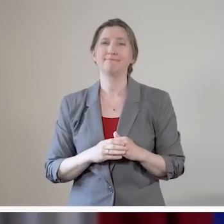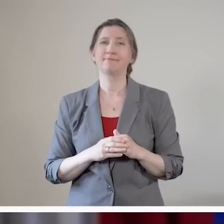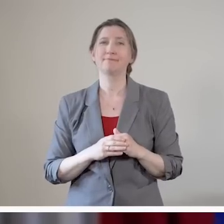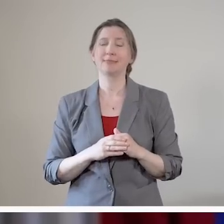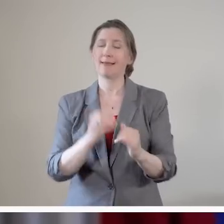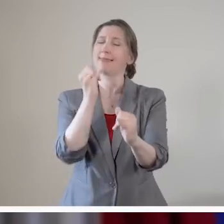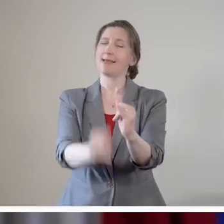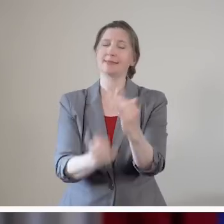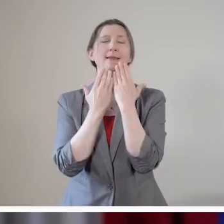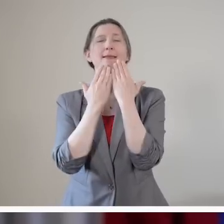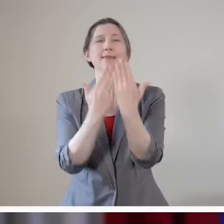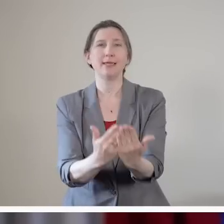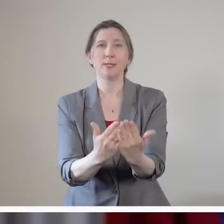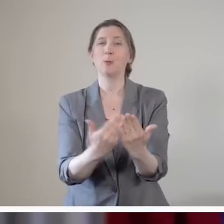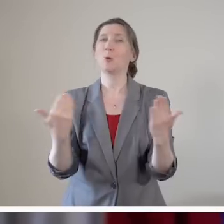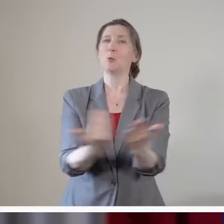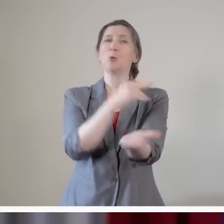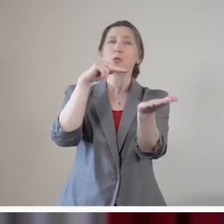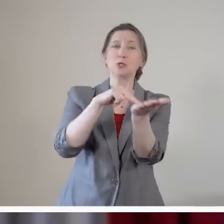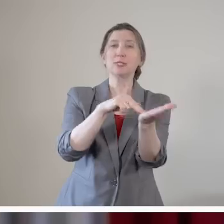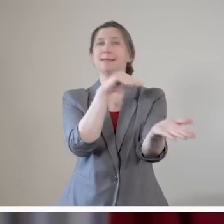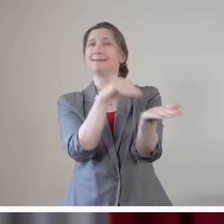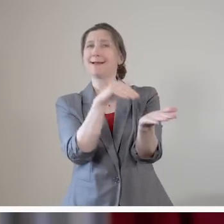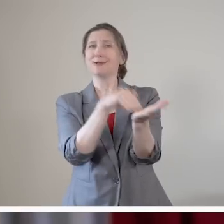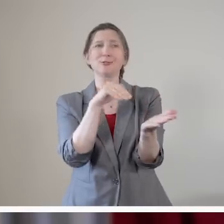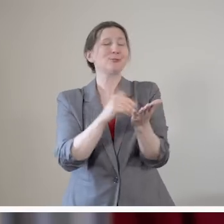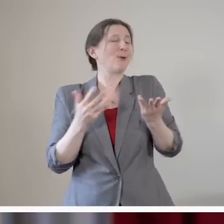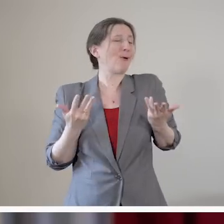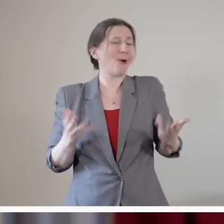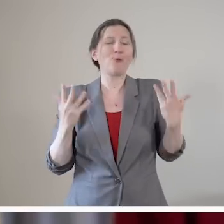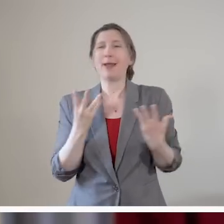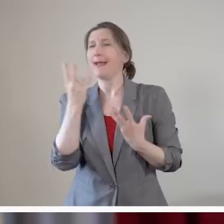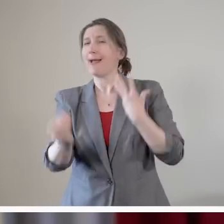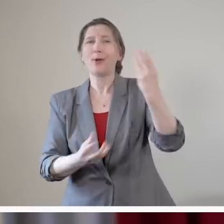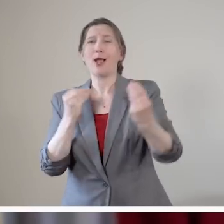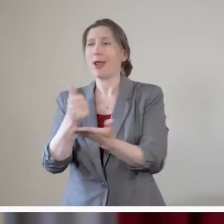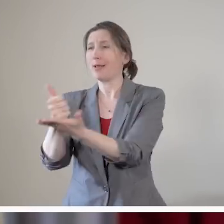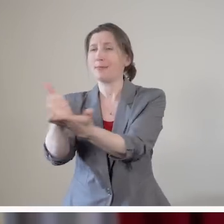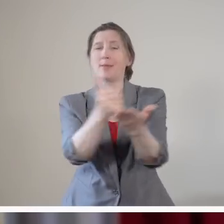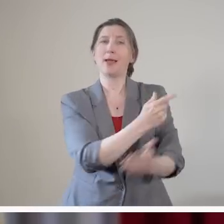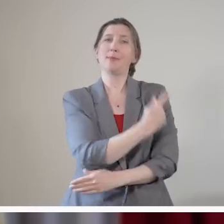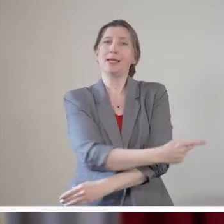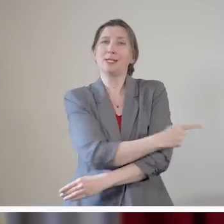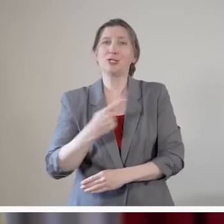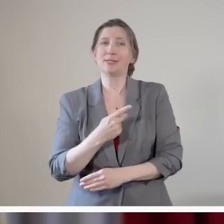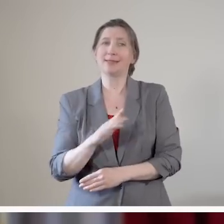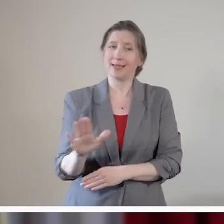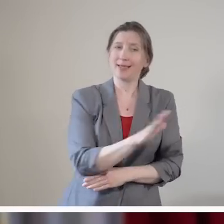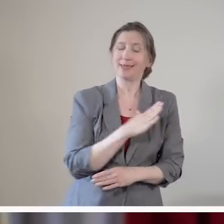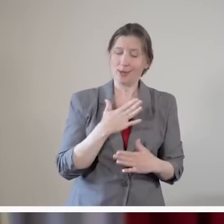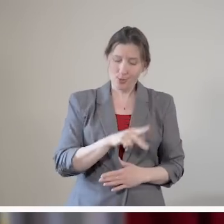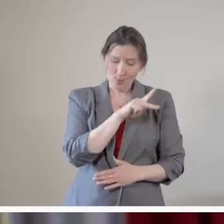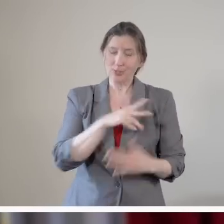School of Nursing and the new doctors of medicine who are already caring for patients and who will continue to put their own health on the line to